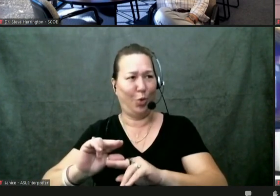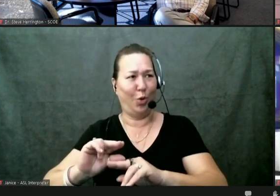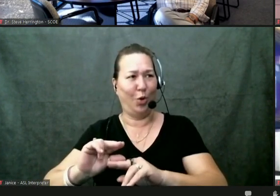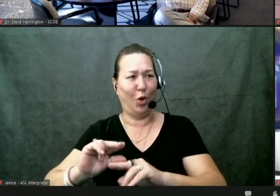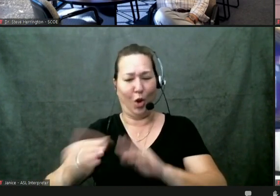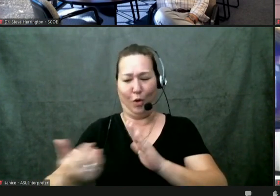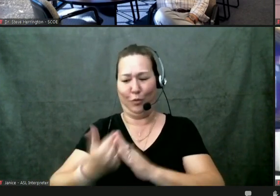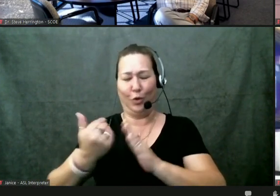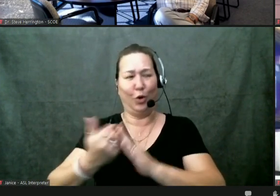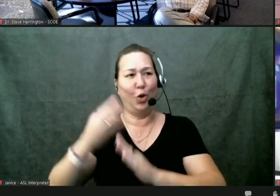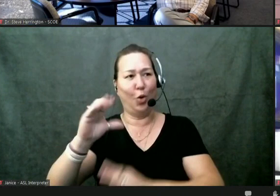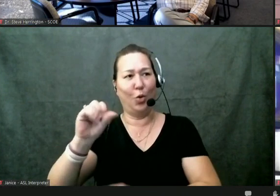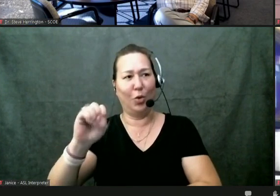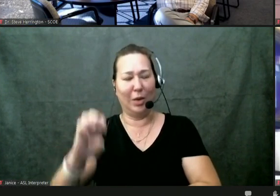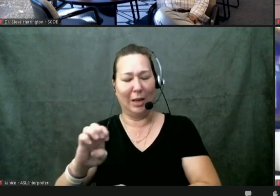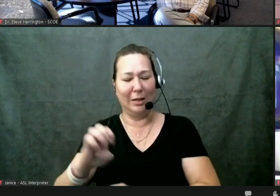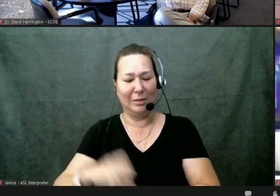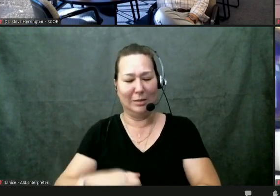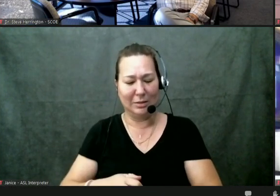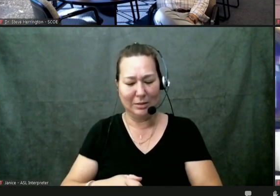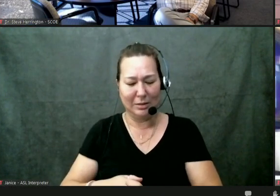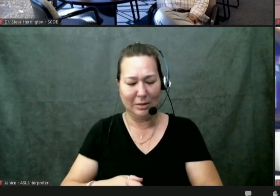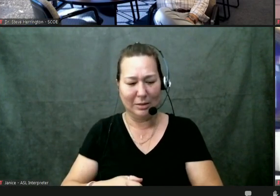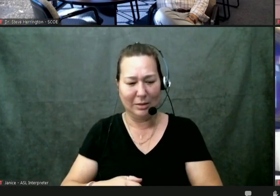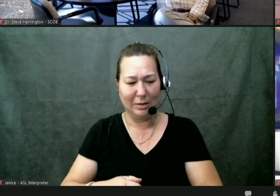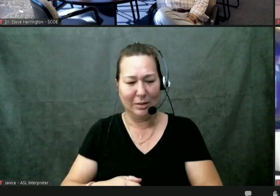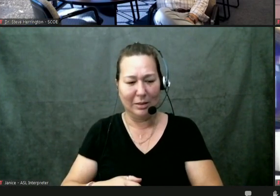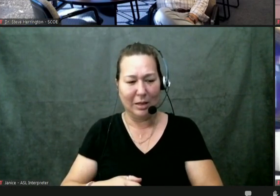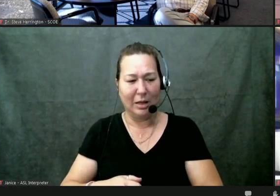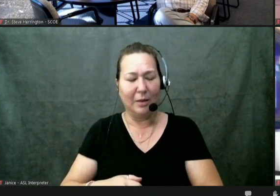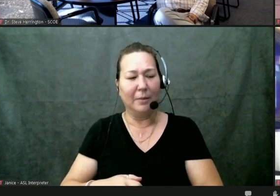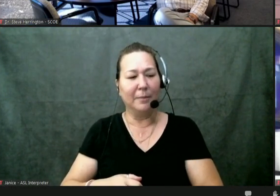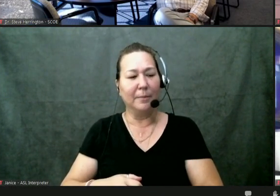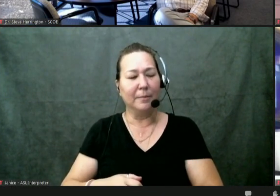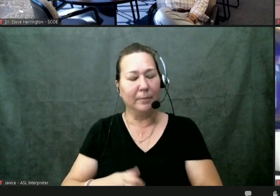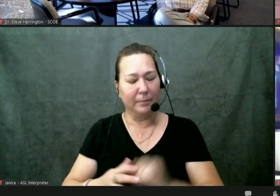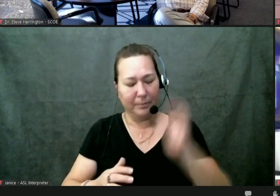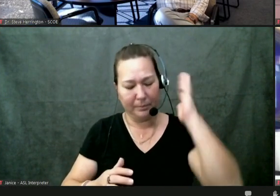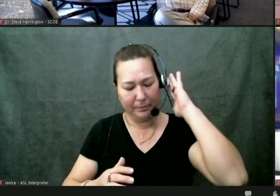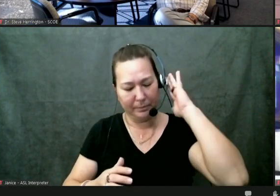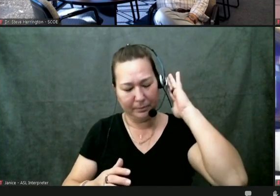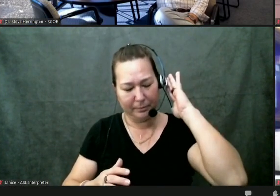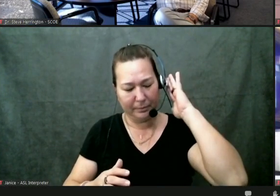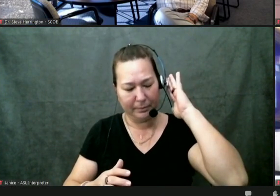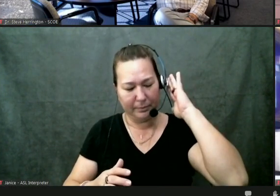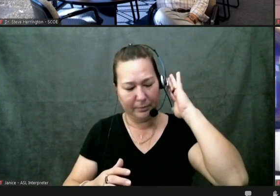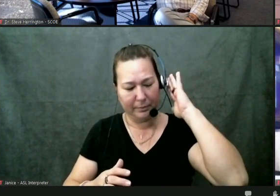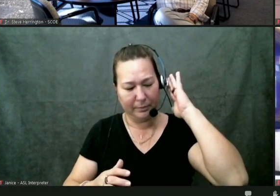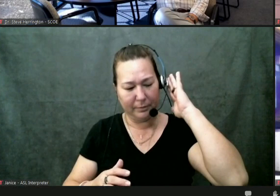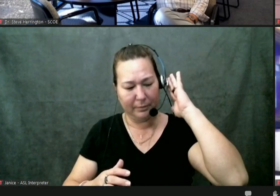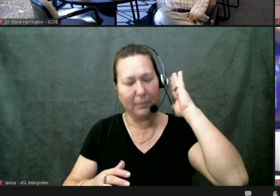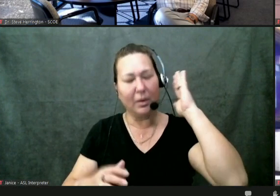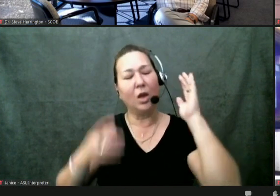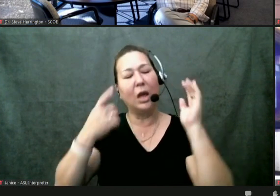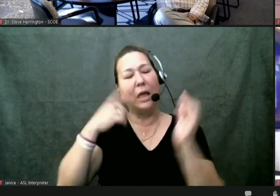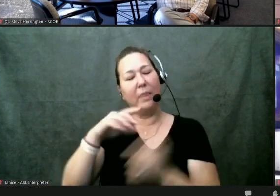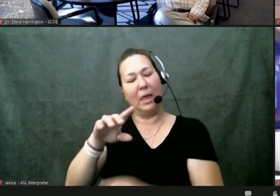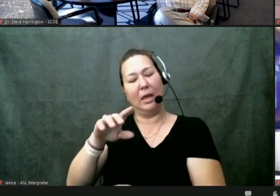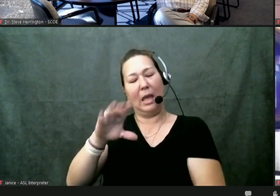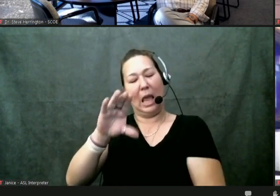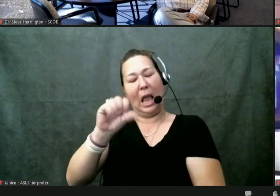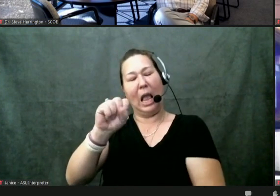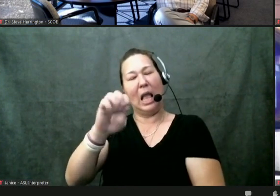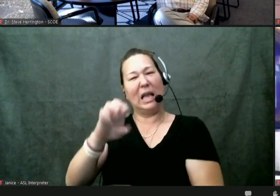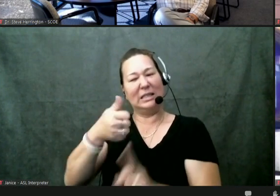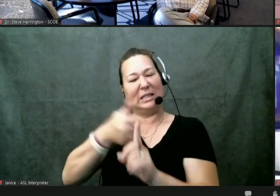the or the sort of cleaning up of the numbers for onset, the date of onset,